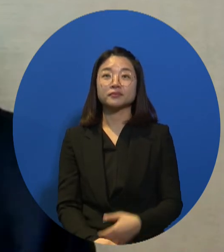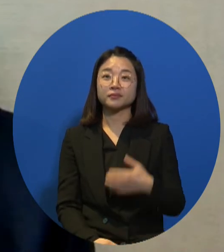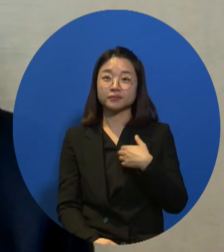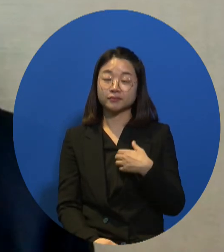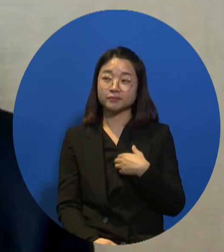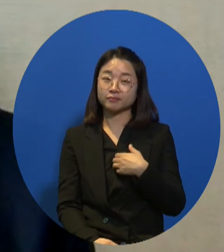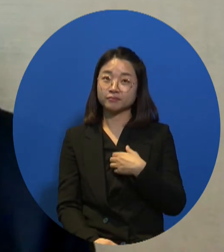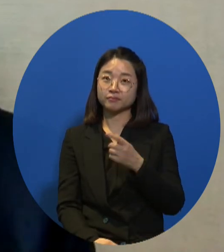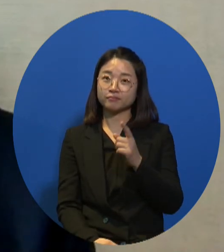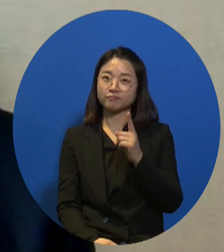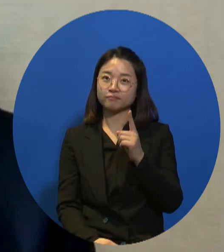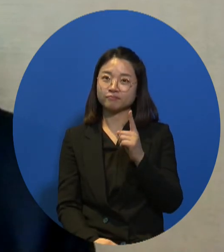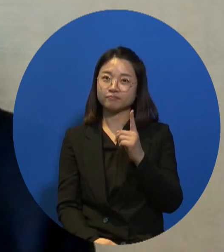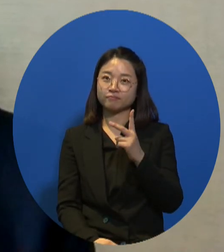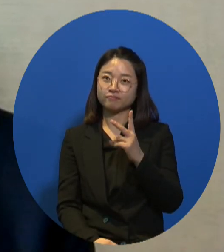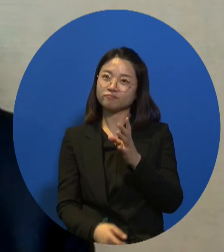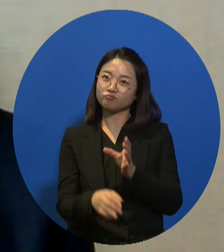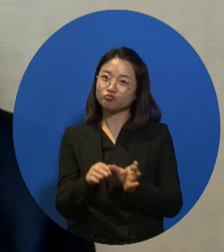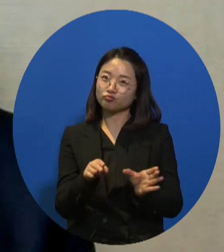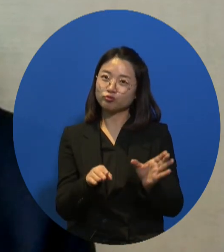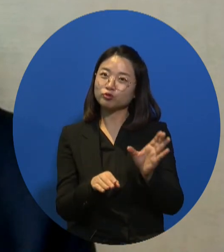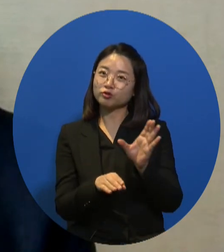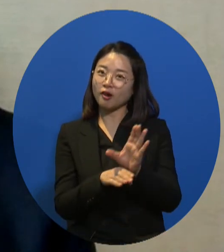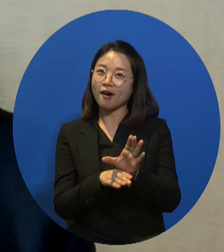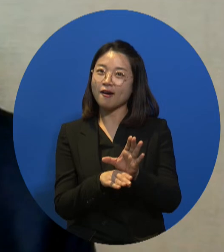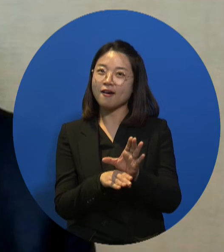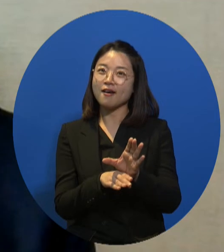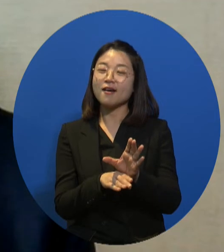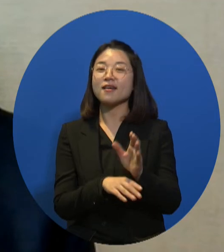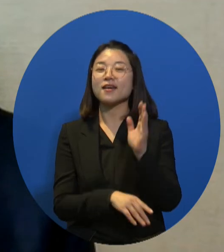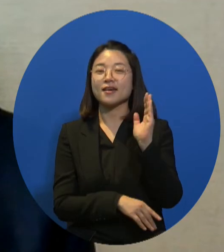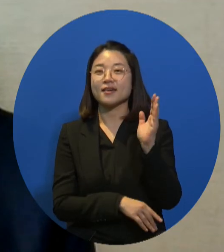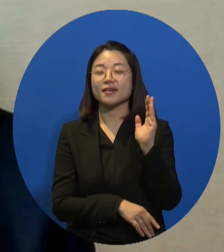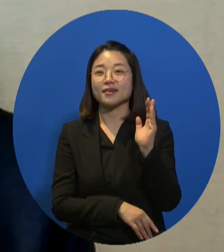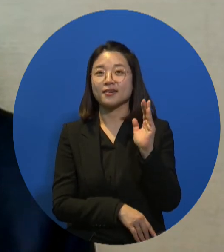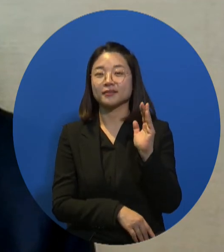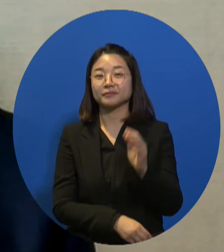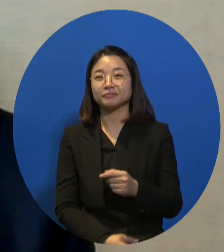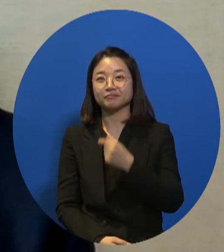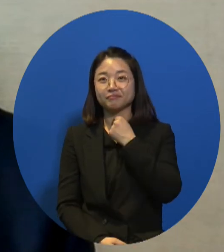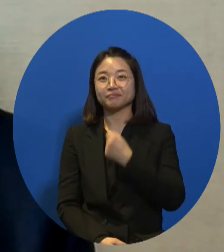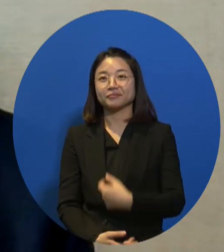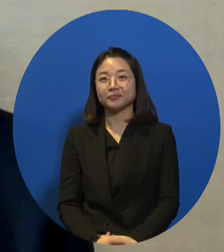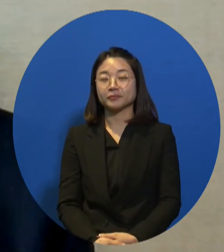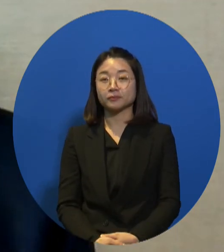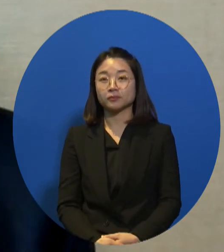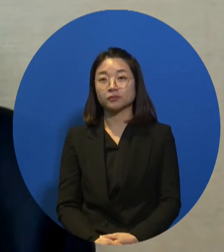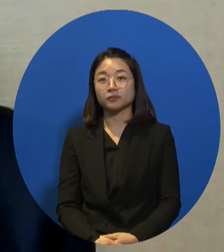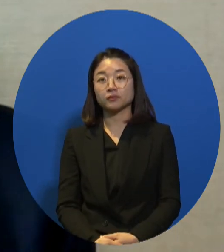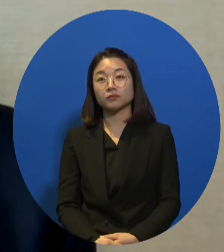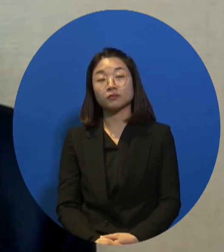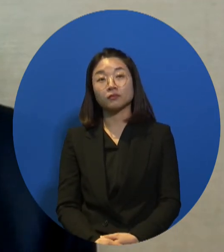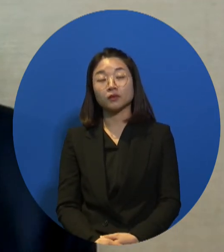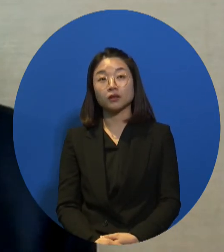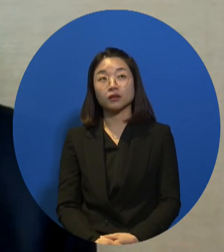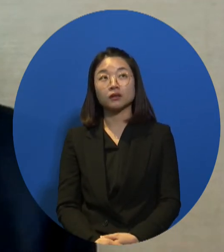complaint process, so I would like to make some additional comments to supplement their discussions.